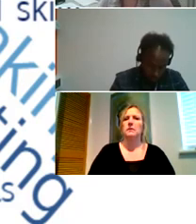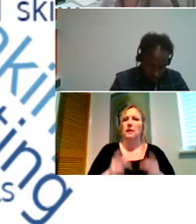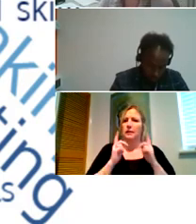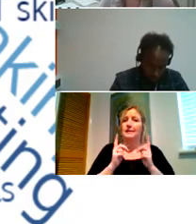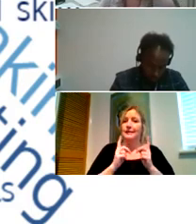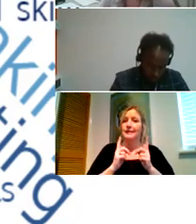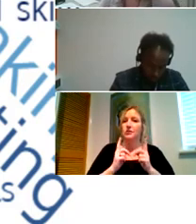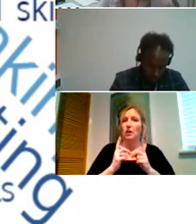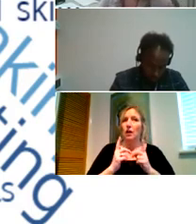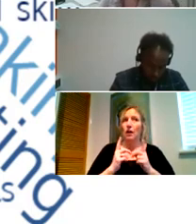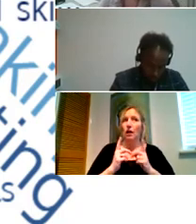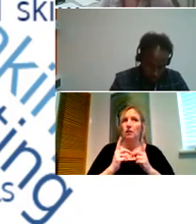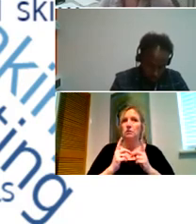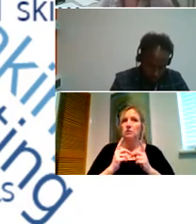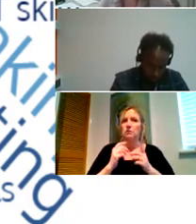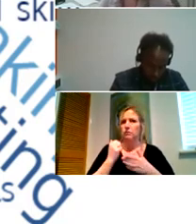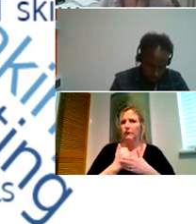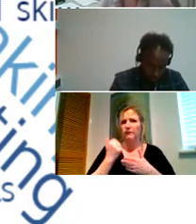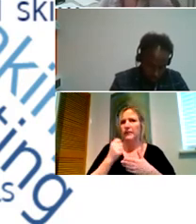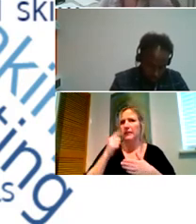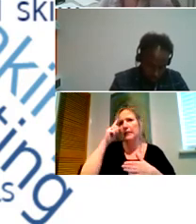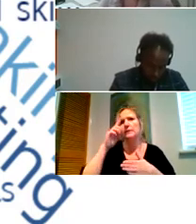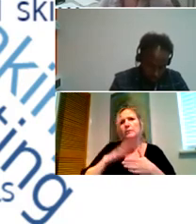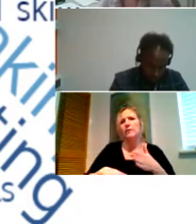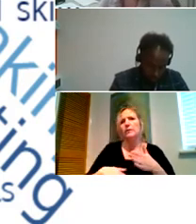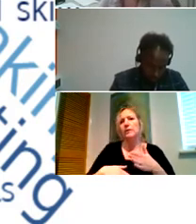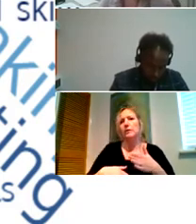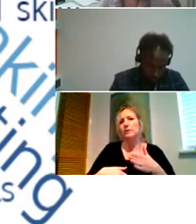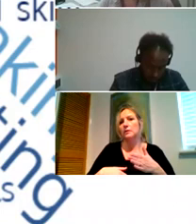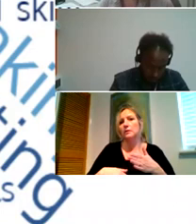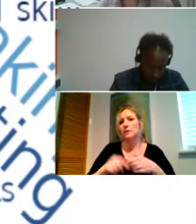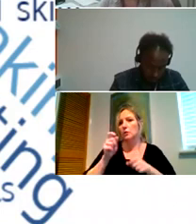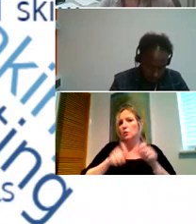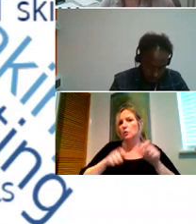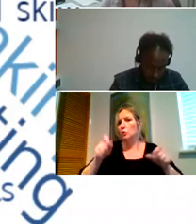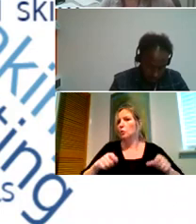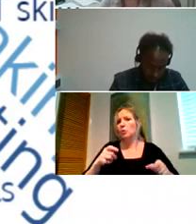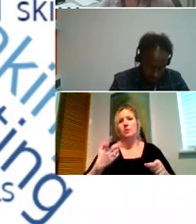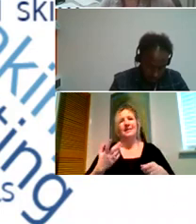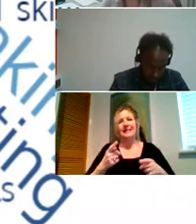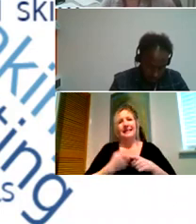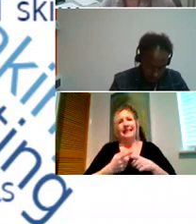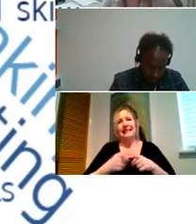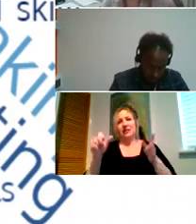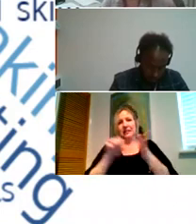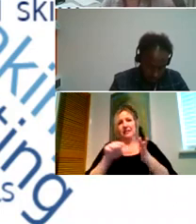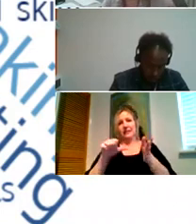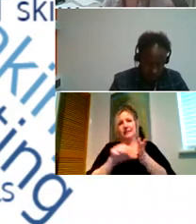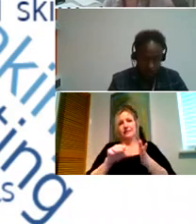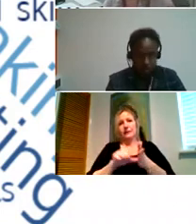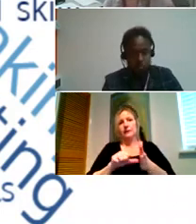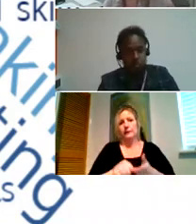equipped in dealing with students who don't have English as their first language. So you will be